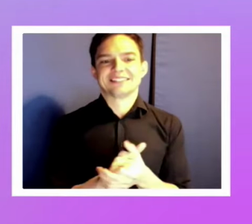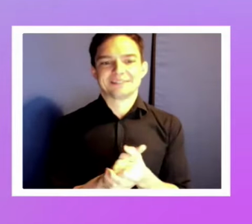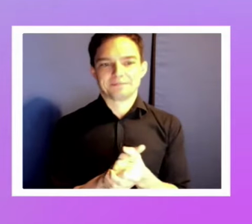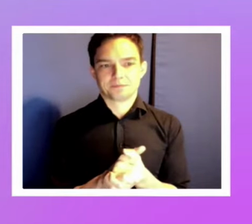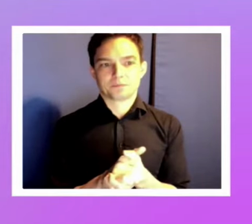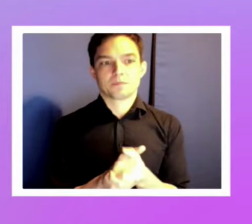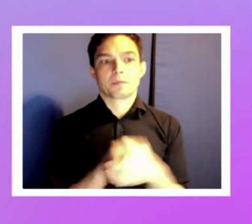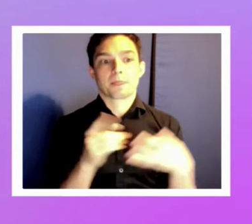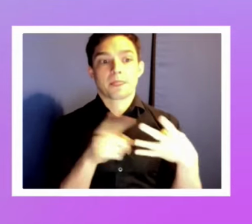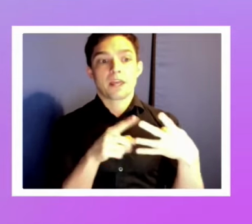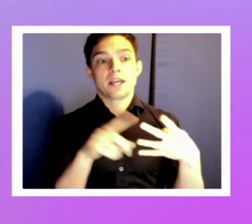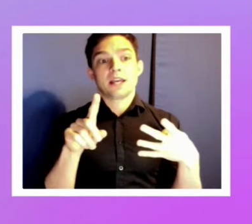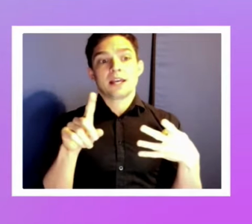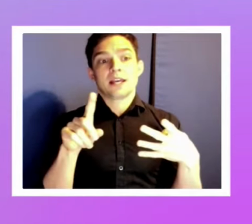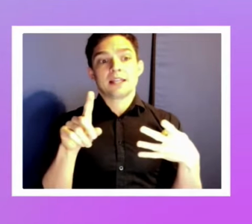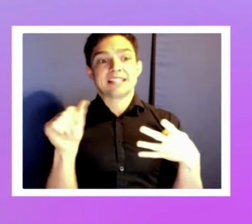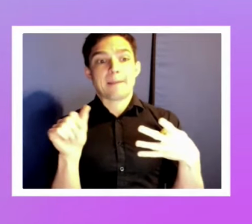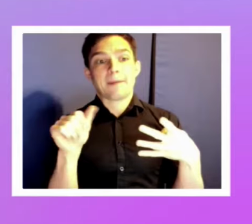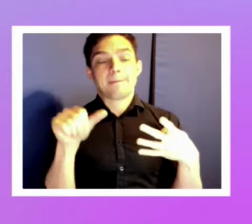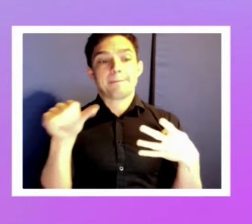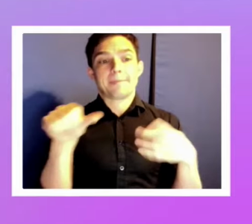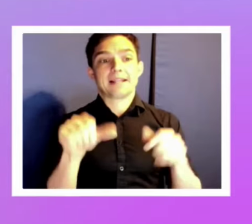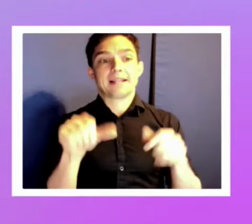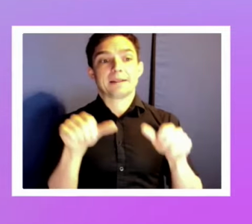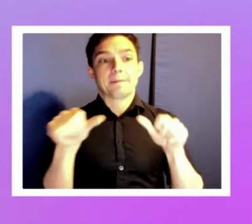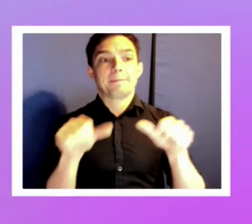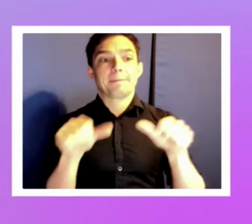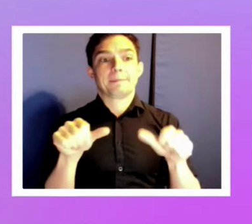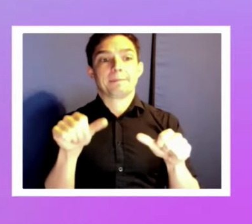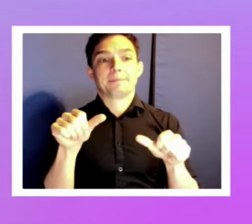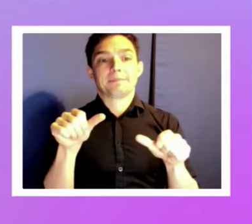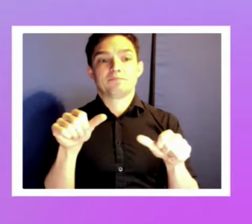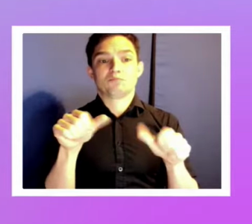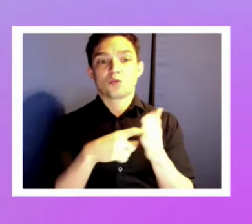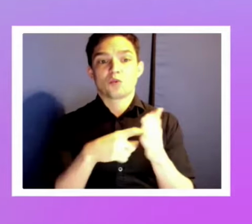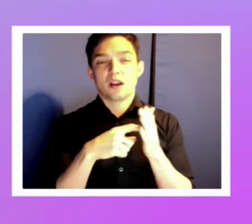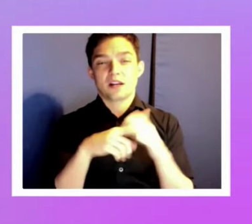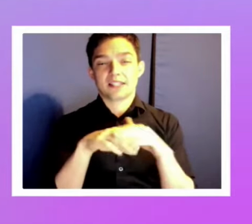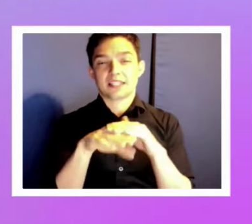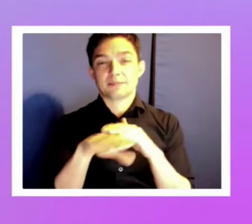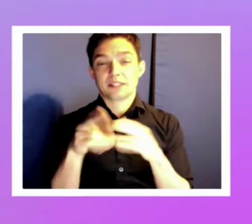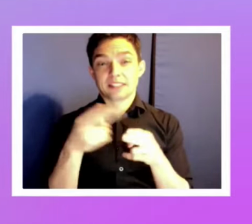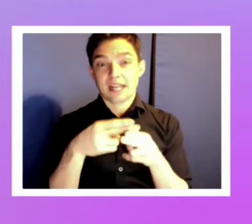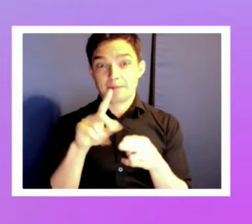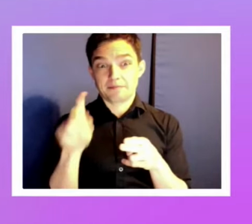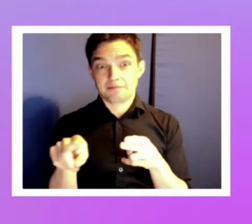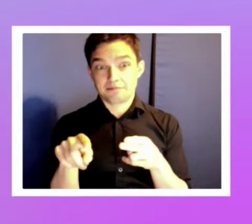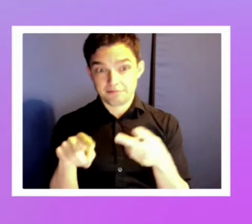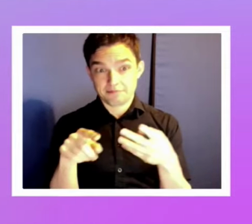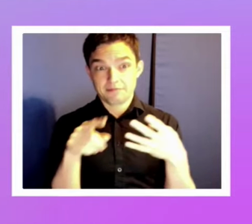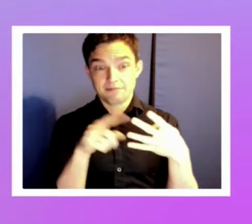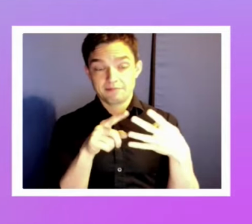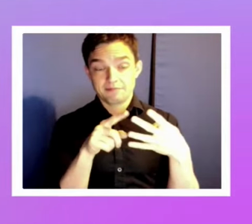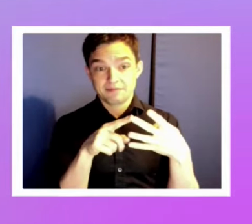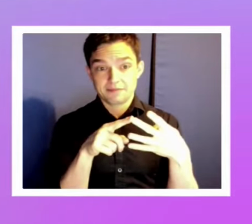Do disabled buttons require an accessible name? There was some discussion on this. We ended